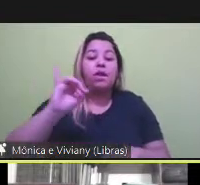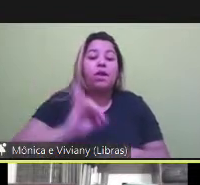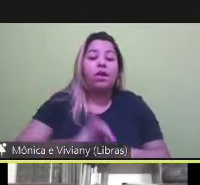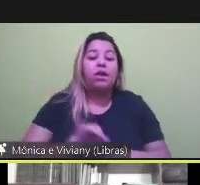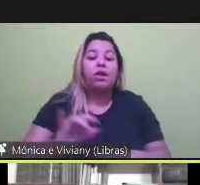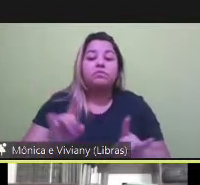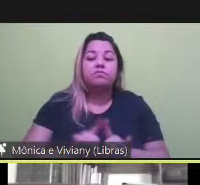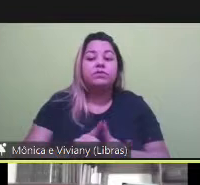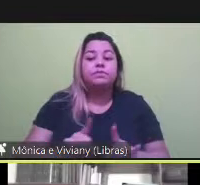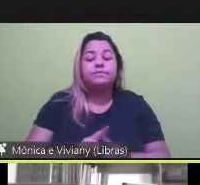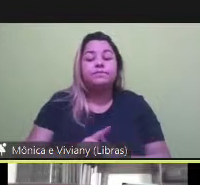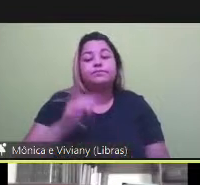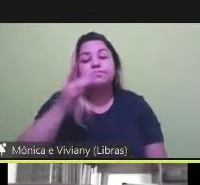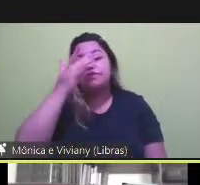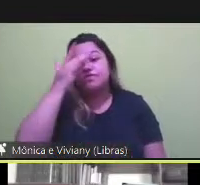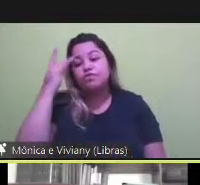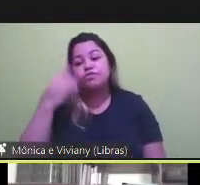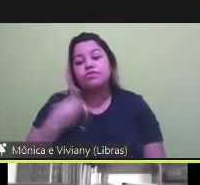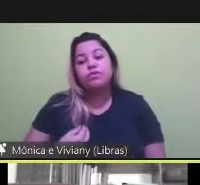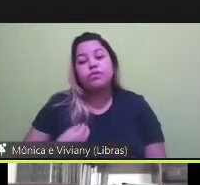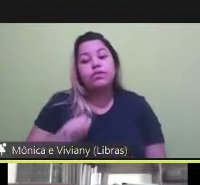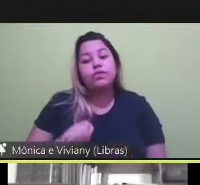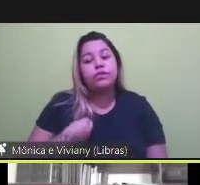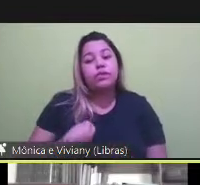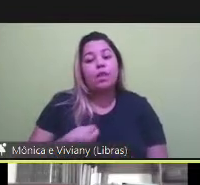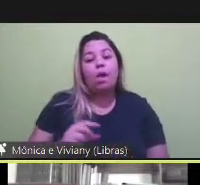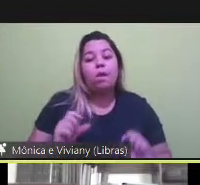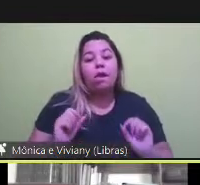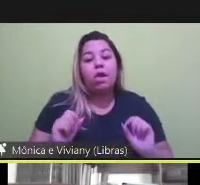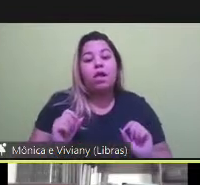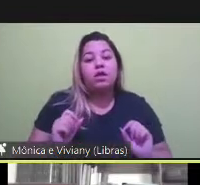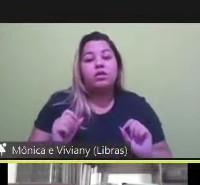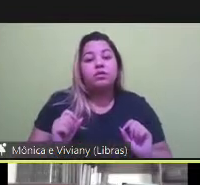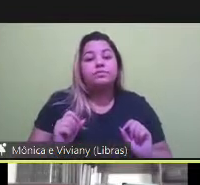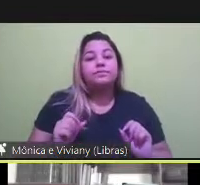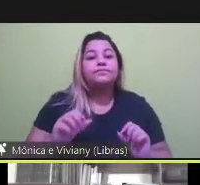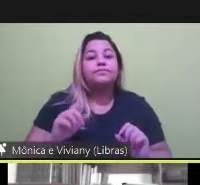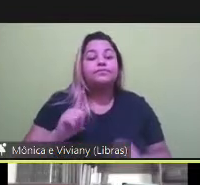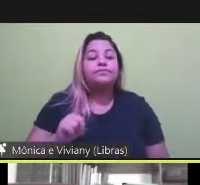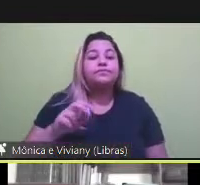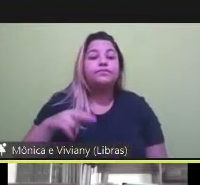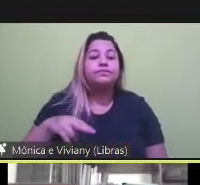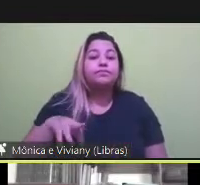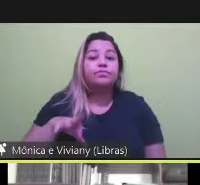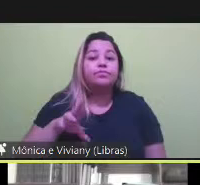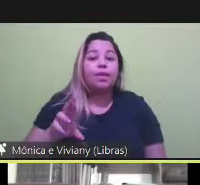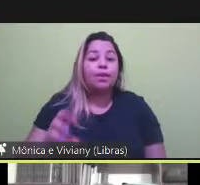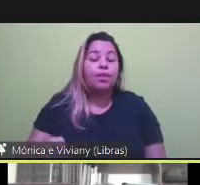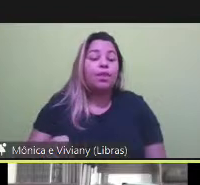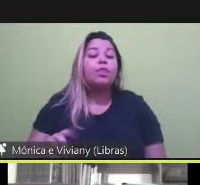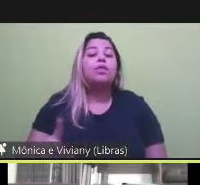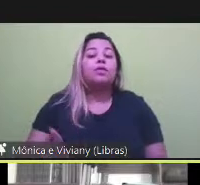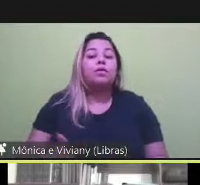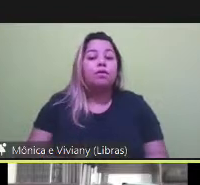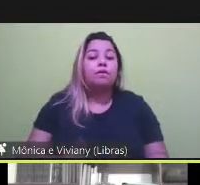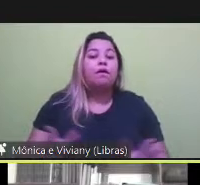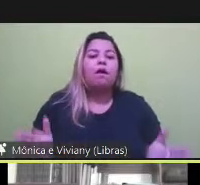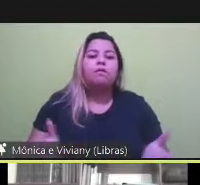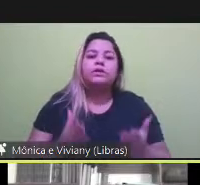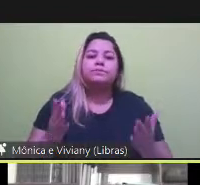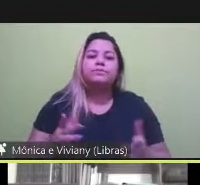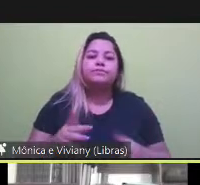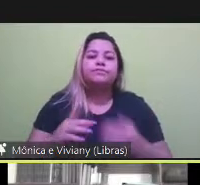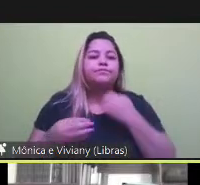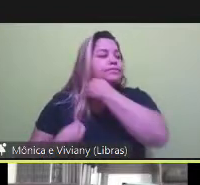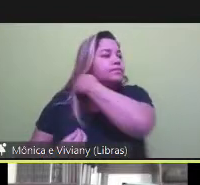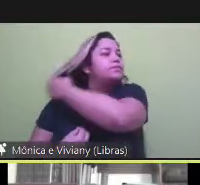in the cycle of life, and the perspective of gender, which is special, is at the core